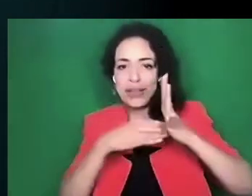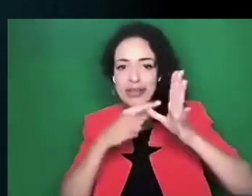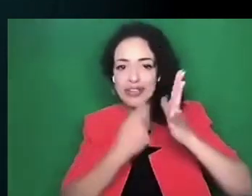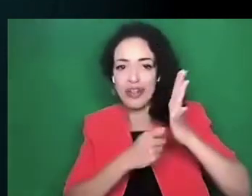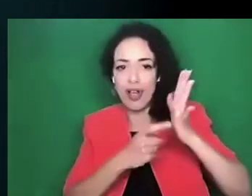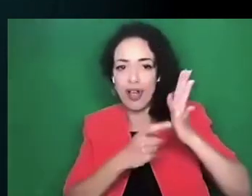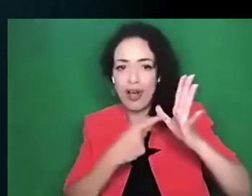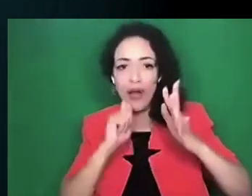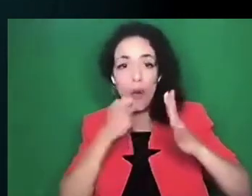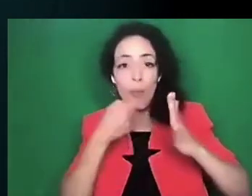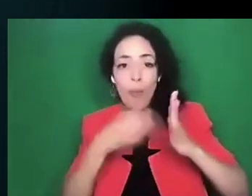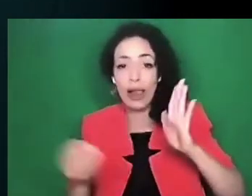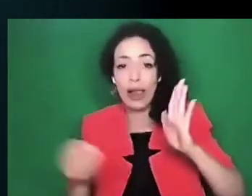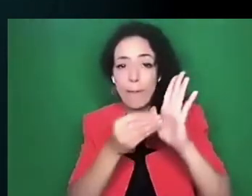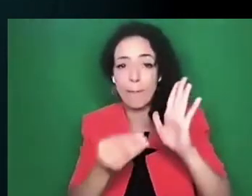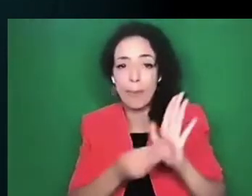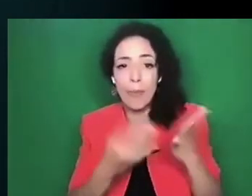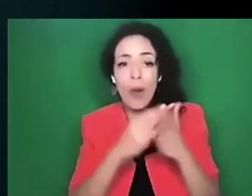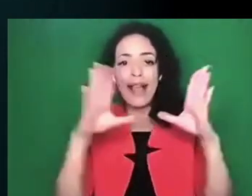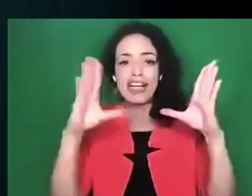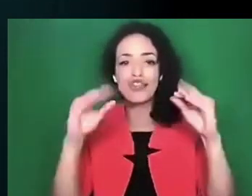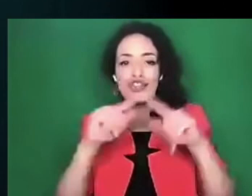you so much for your attention.